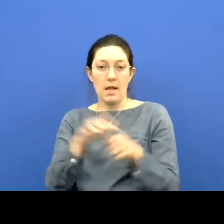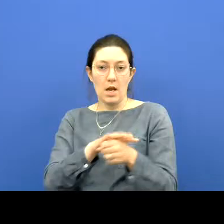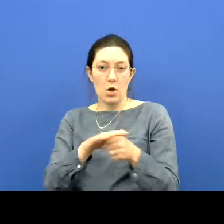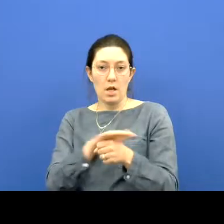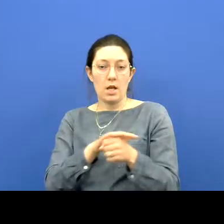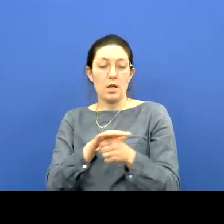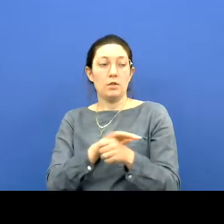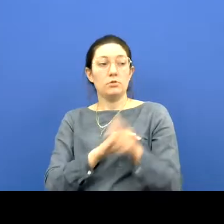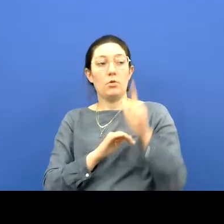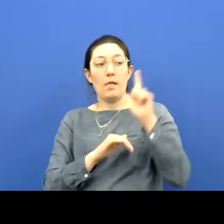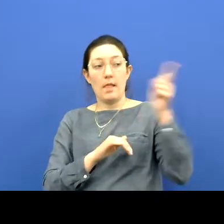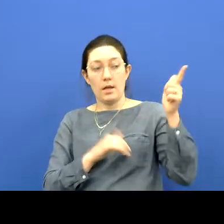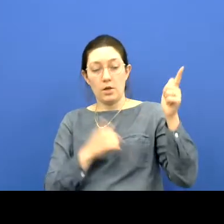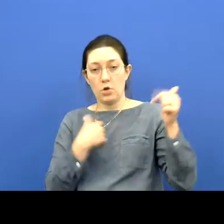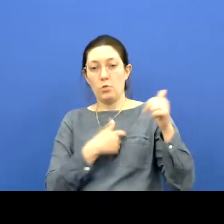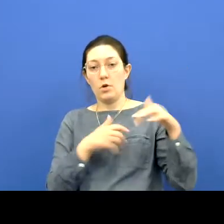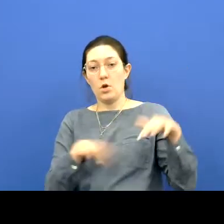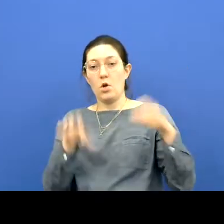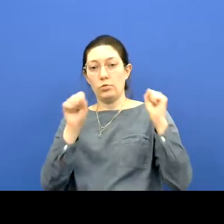our